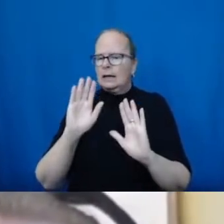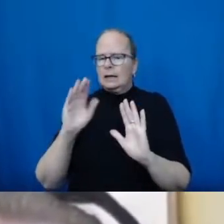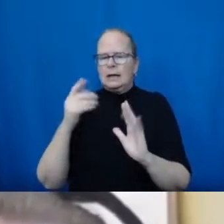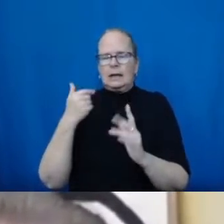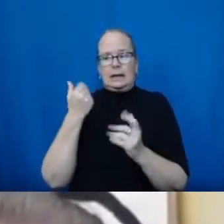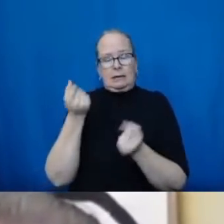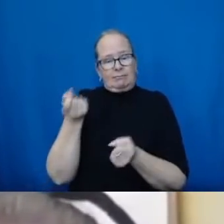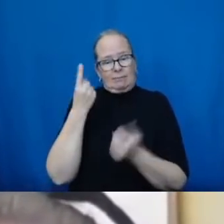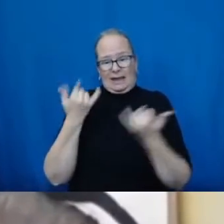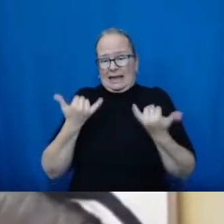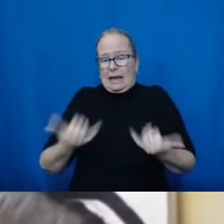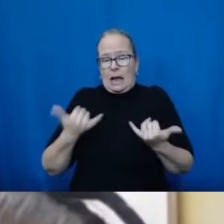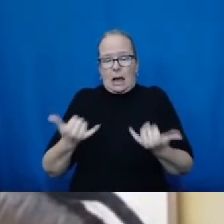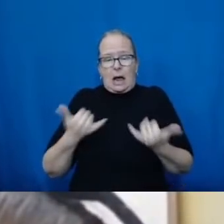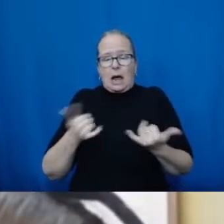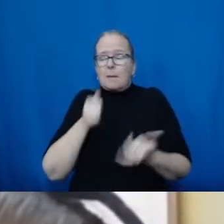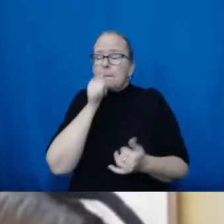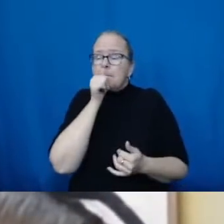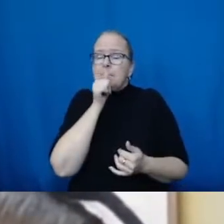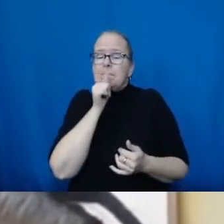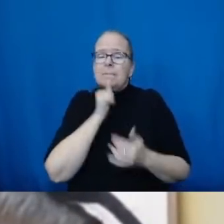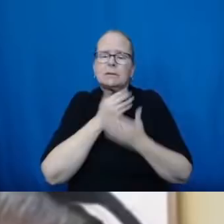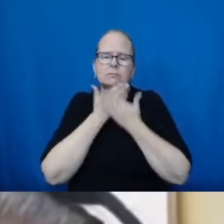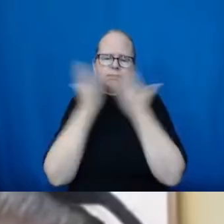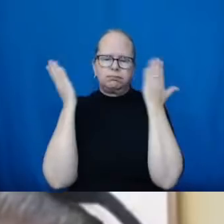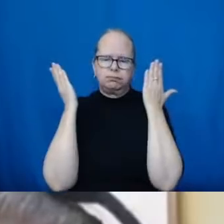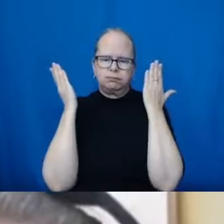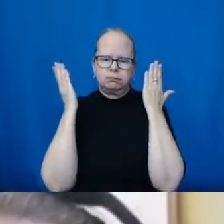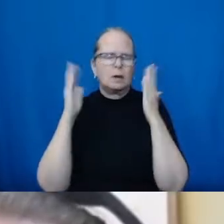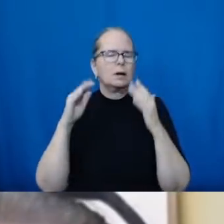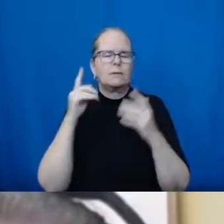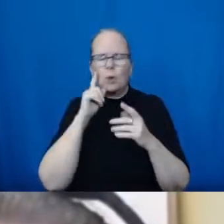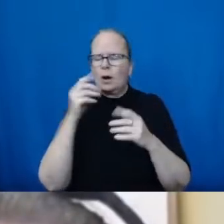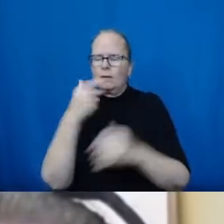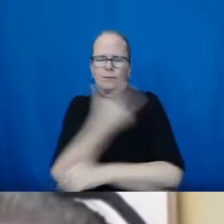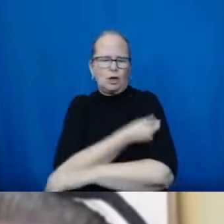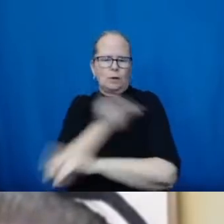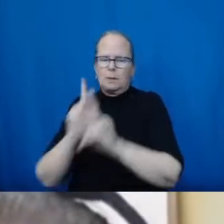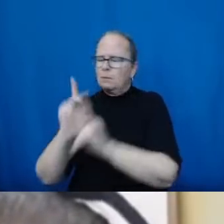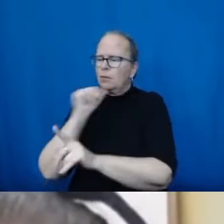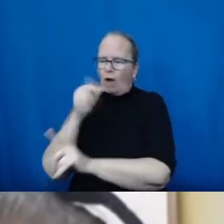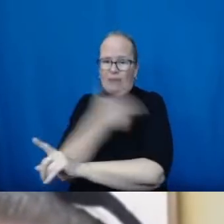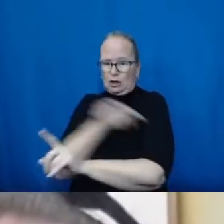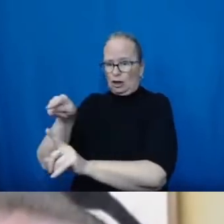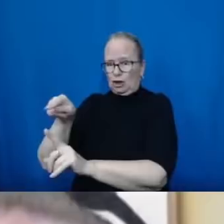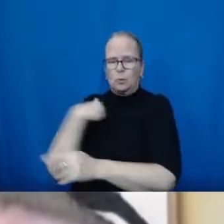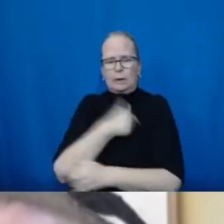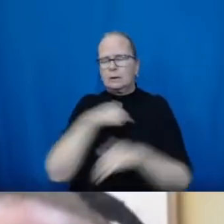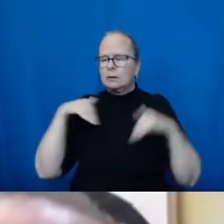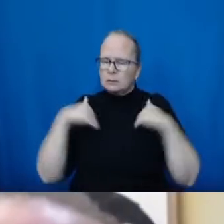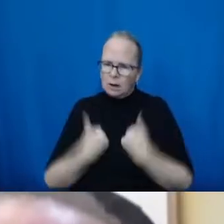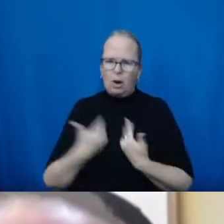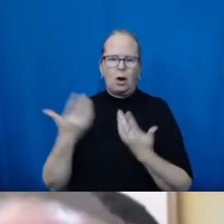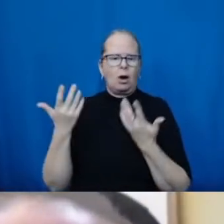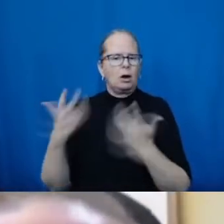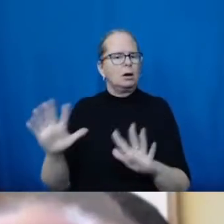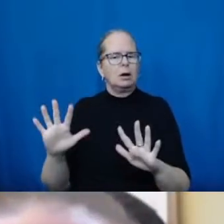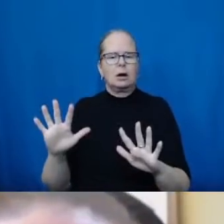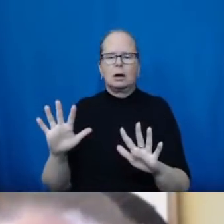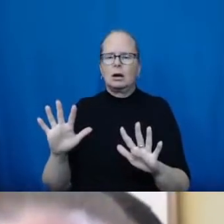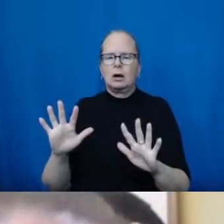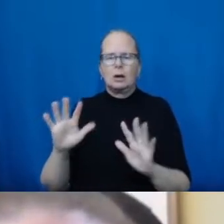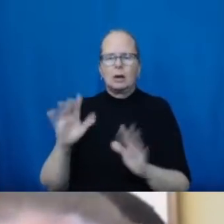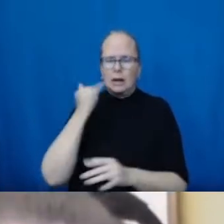us who are not in this situation what it must be like to be a person who's unsure about the vaccine in an area where there's like